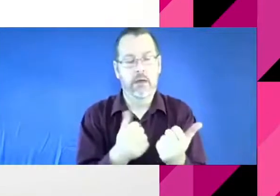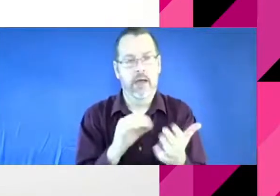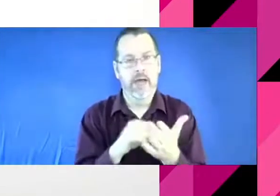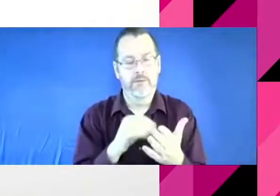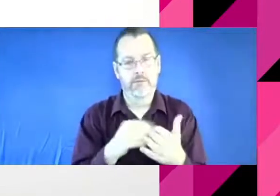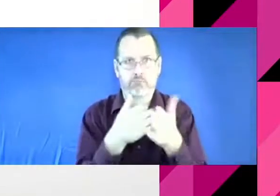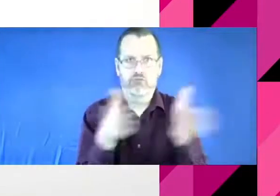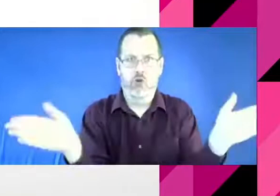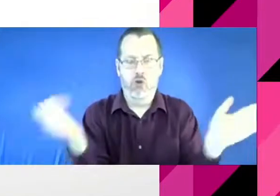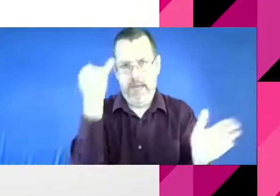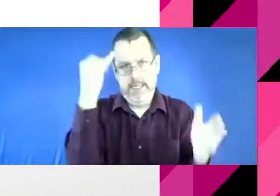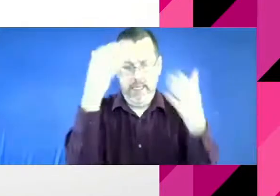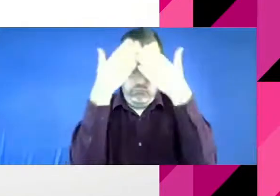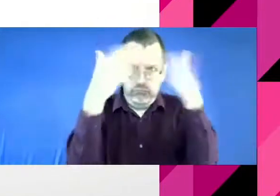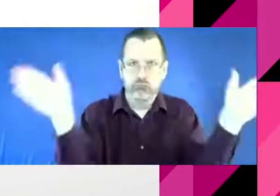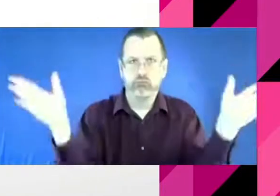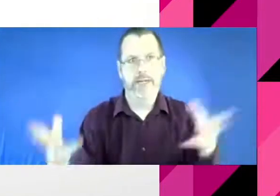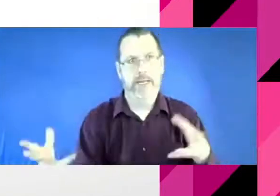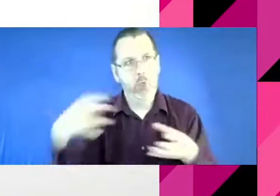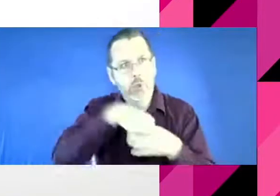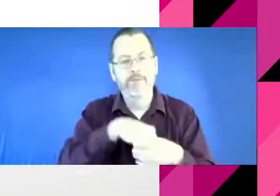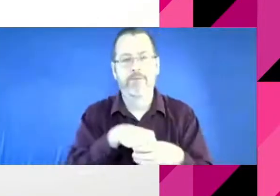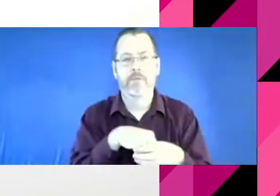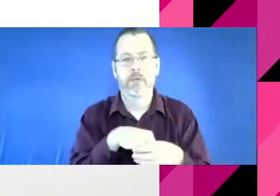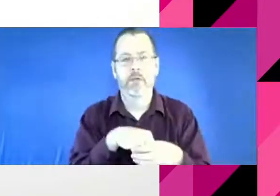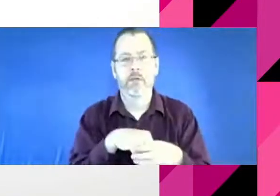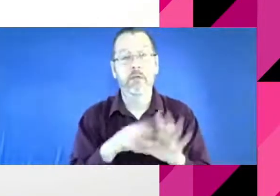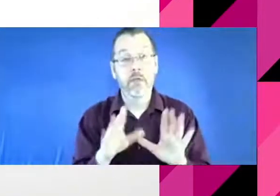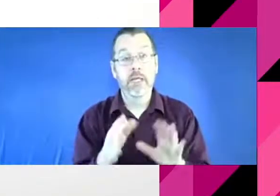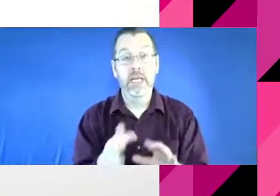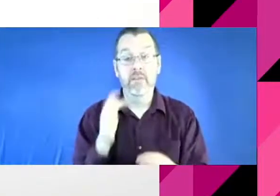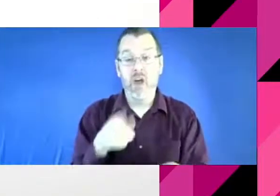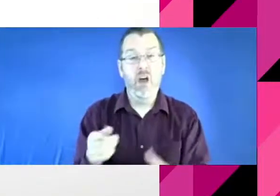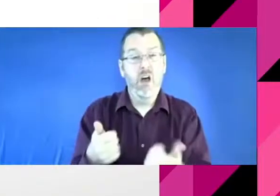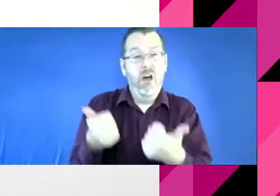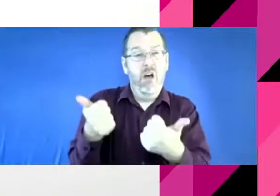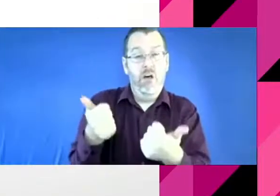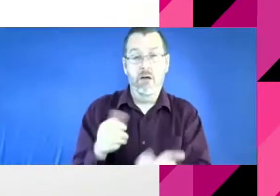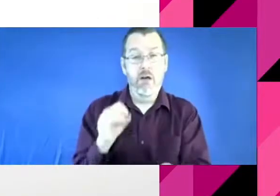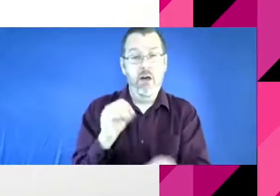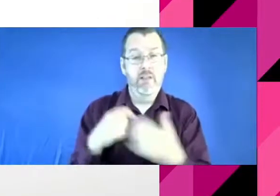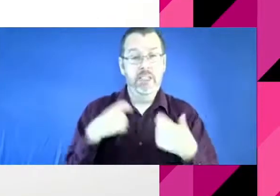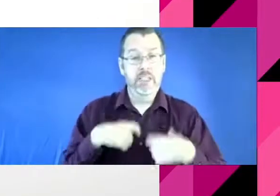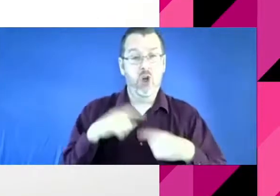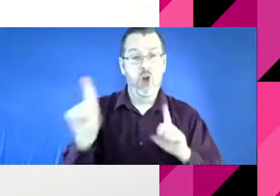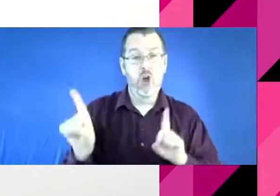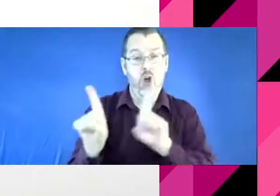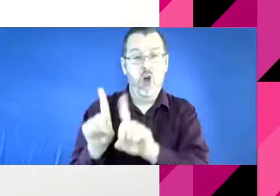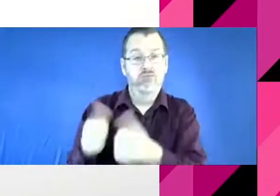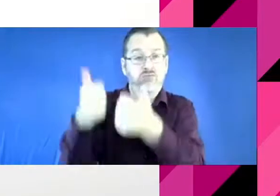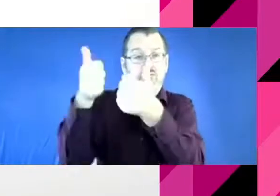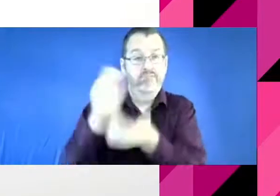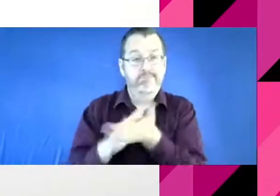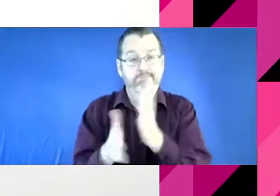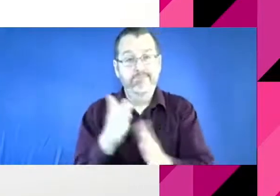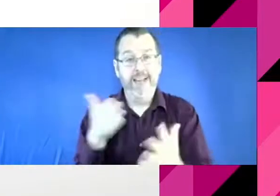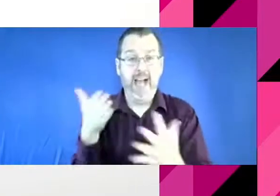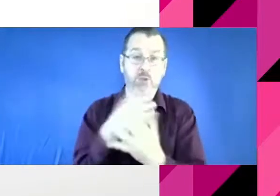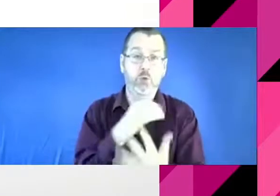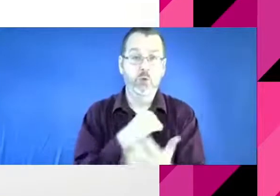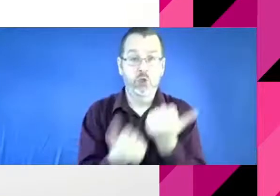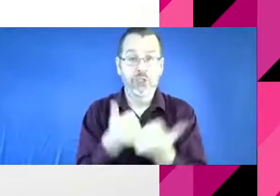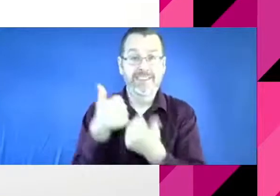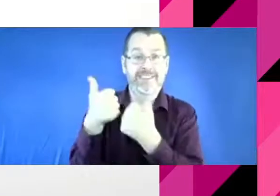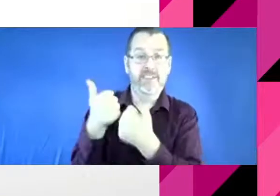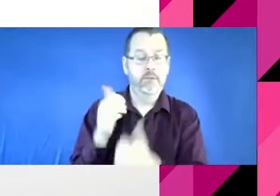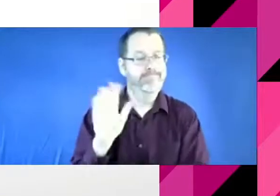There is a tendency, in my view, to assume that as long as a person has legal representation, then access to justice has been secured.